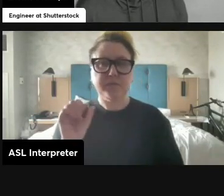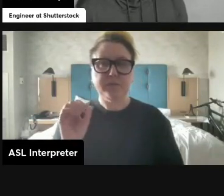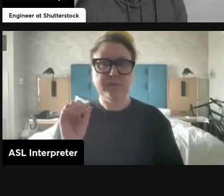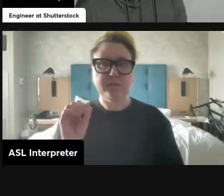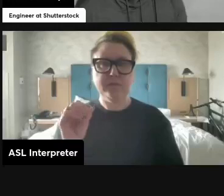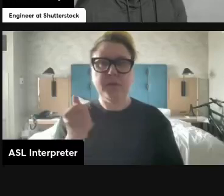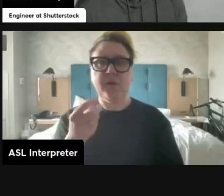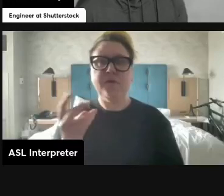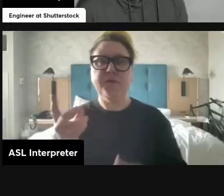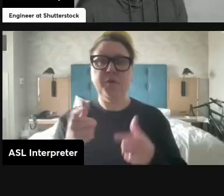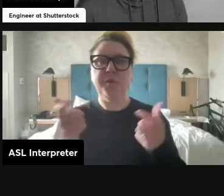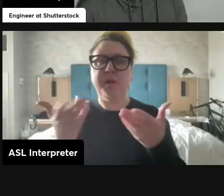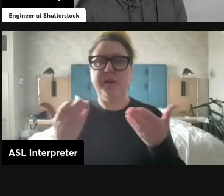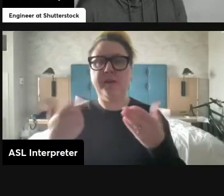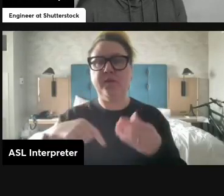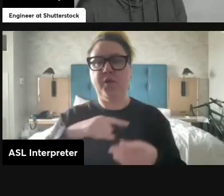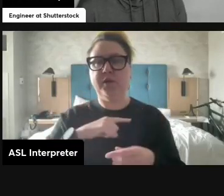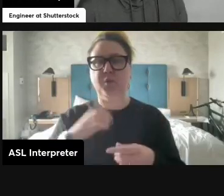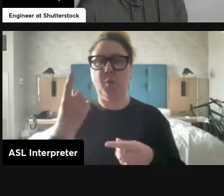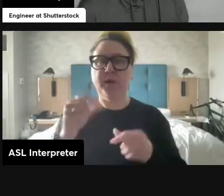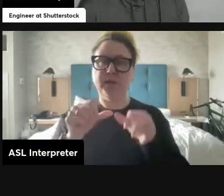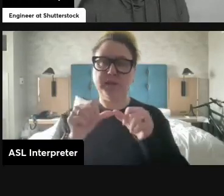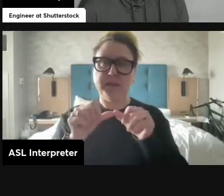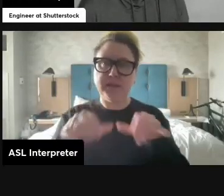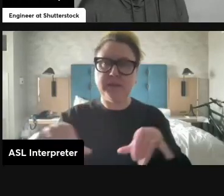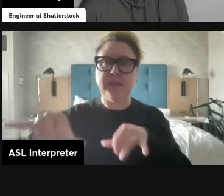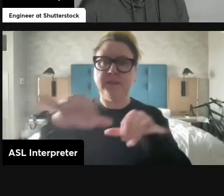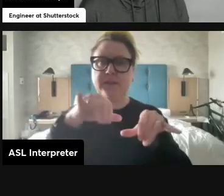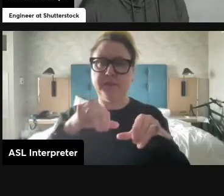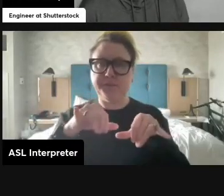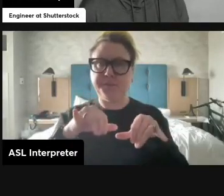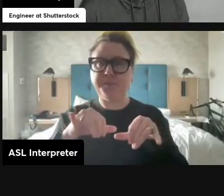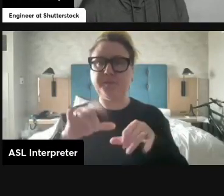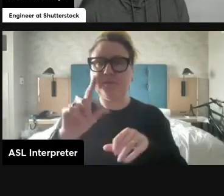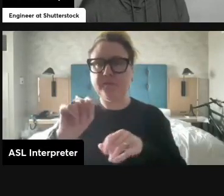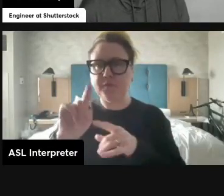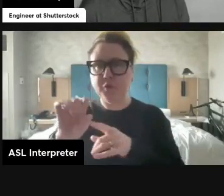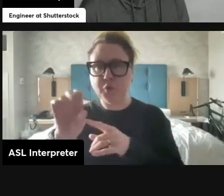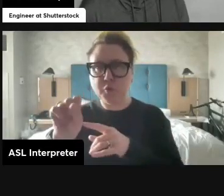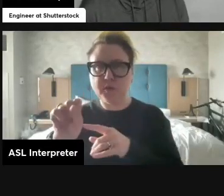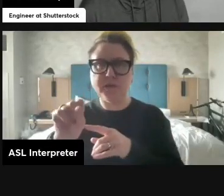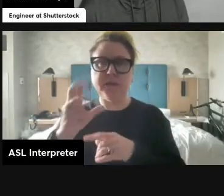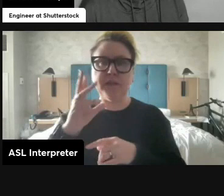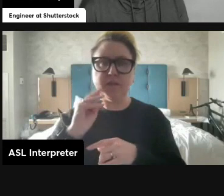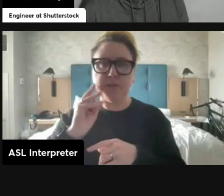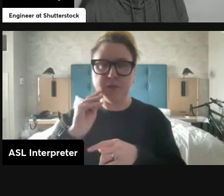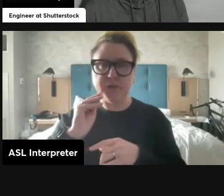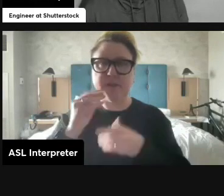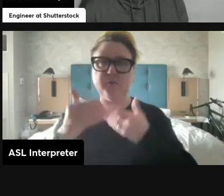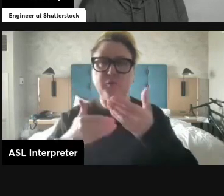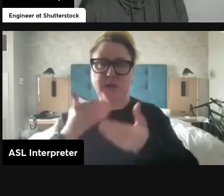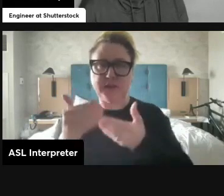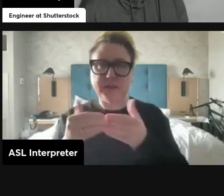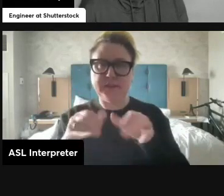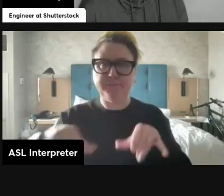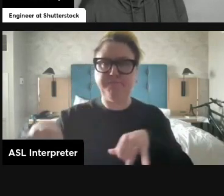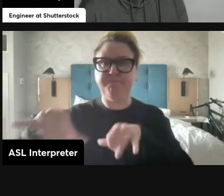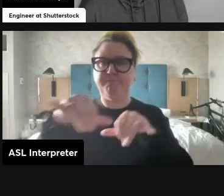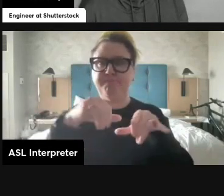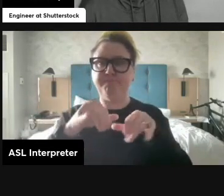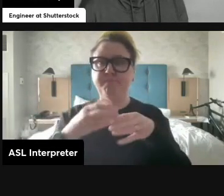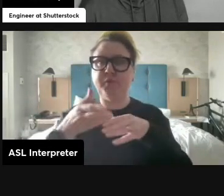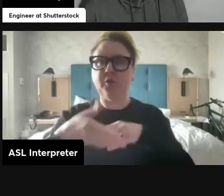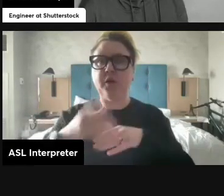Couple big items on there for us. One is consistency of tools, experience, and process across. We're at